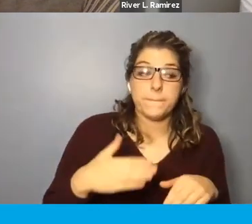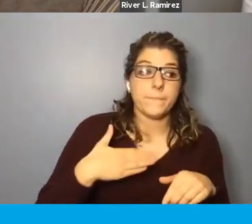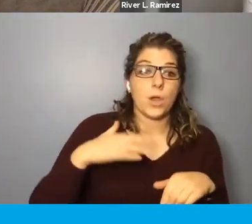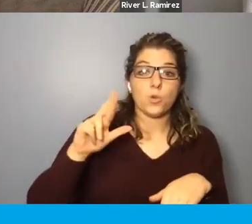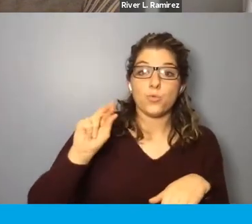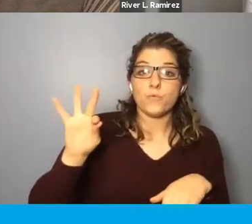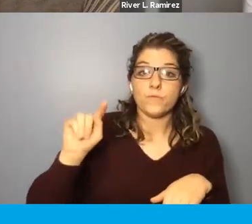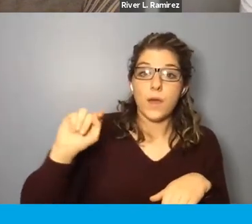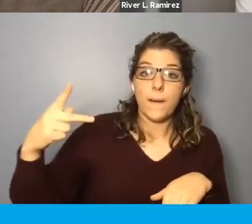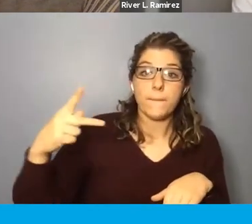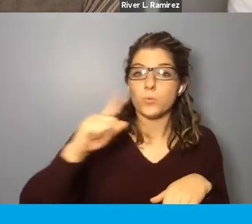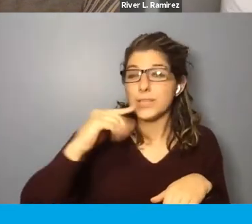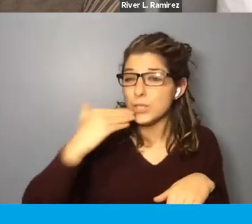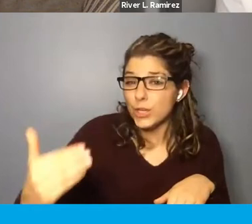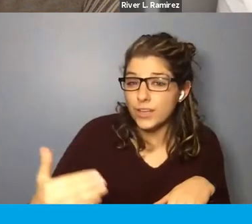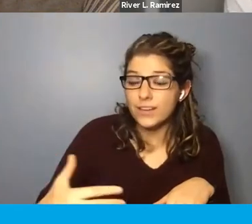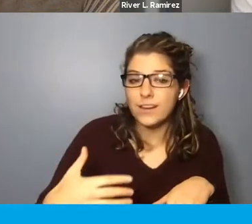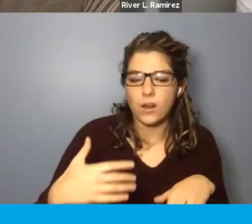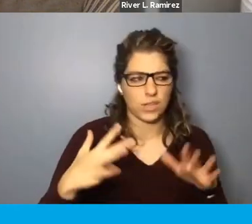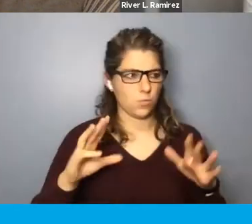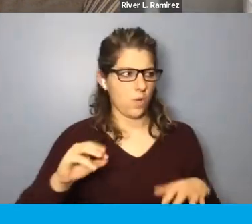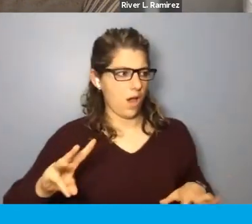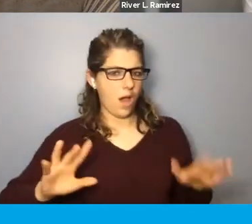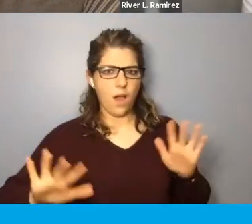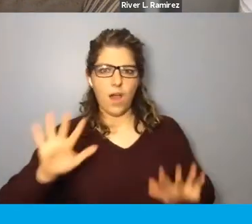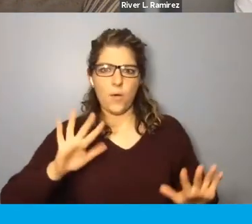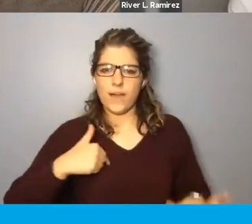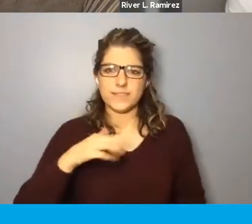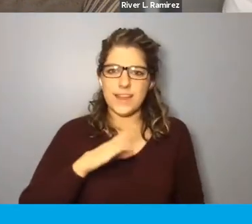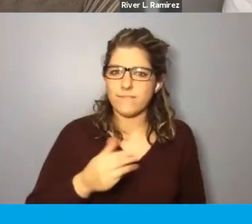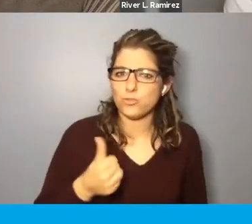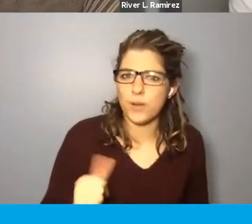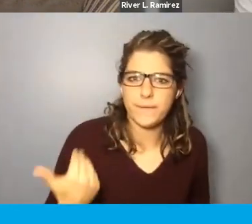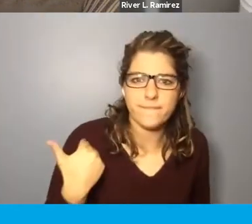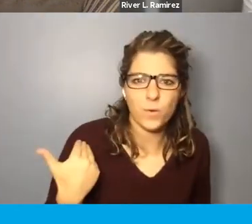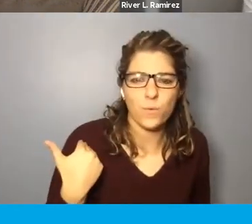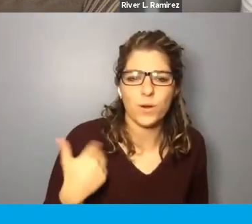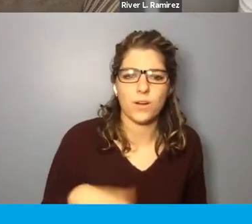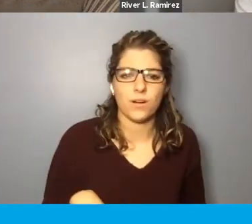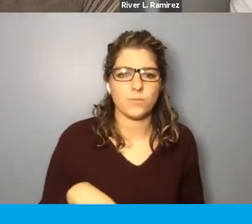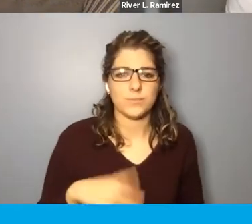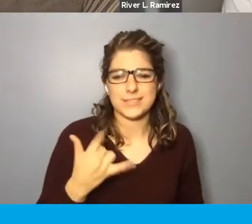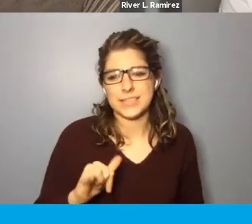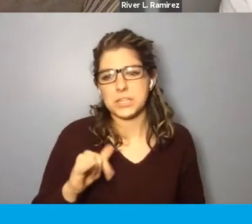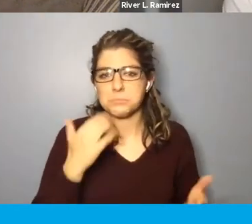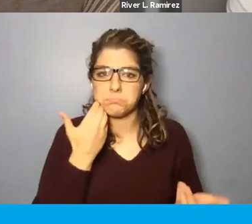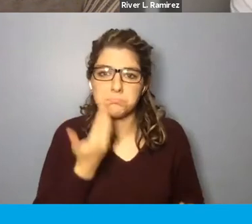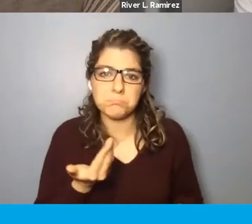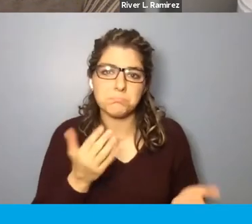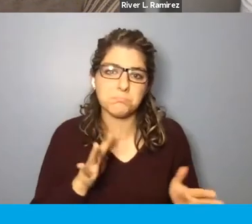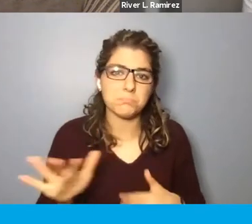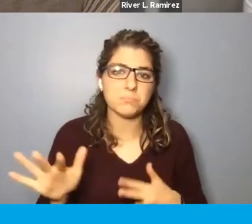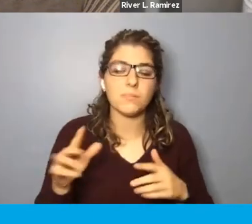and it felt really good. And I was like, oh, whoa, like I've never tried this before. Was still a little shy. And then